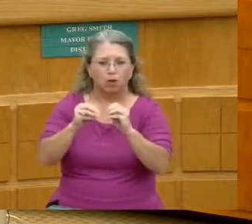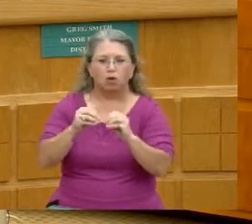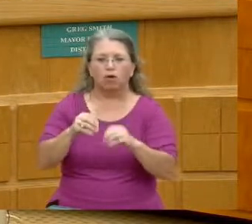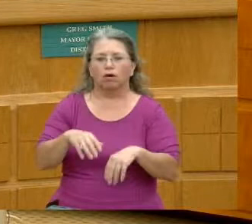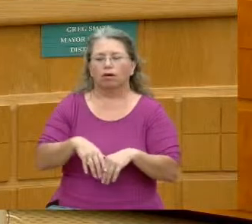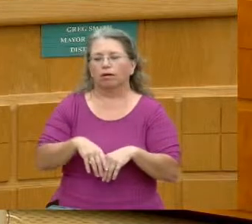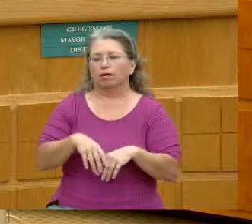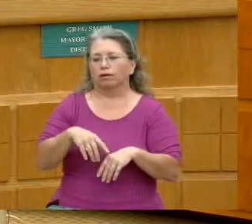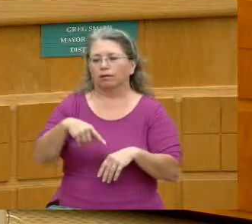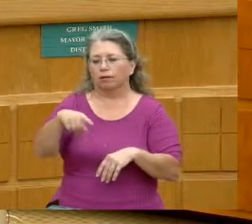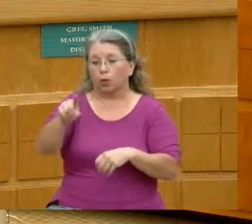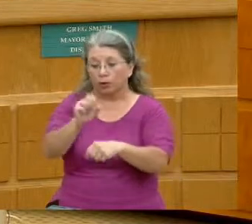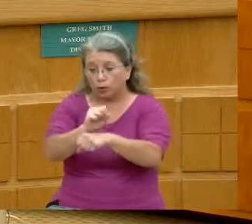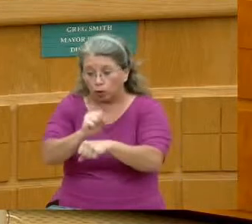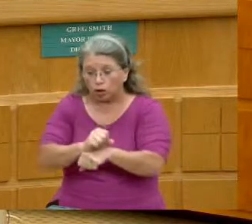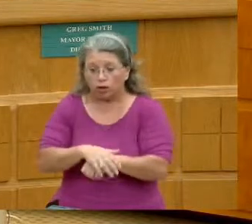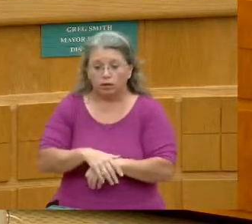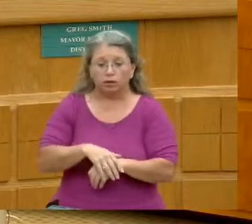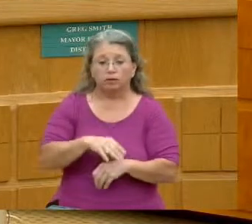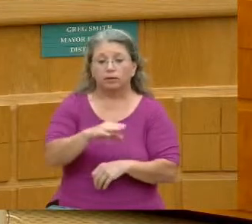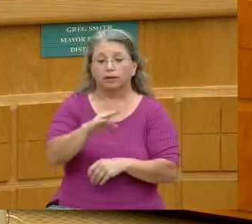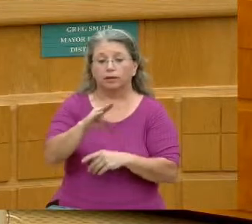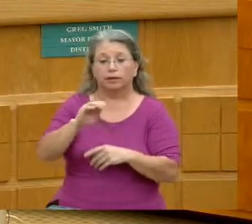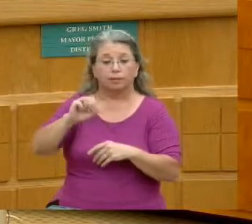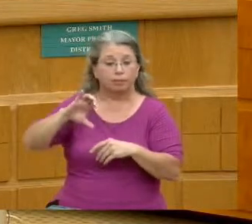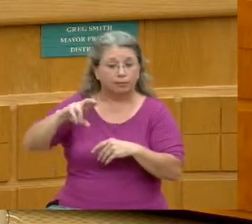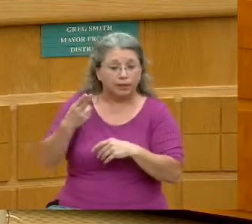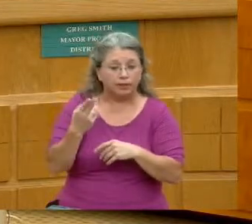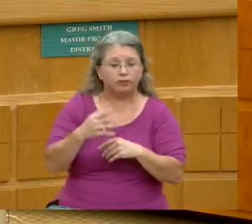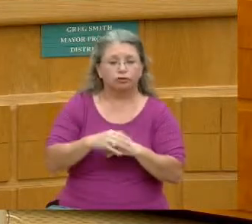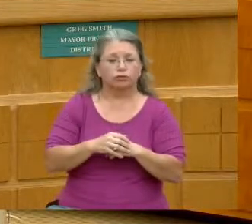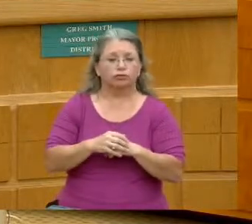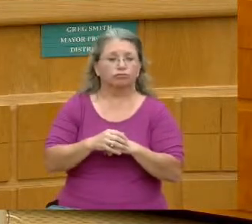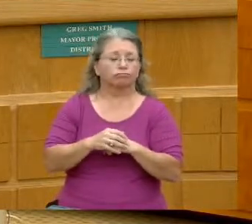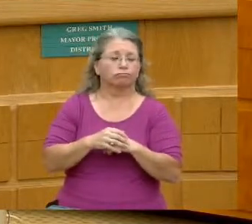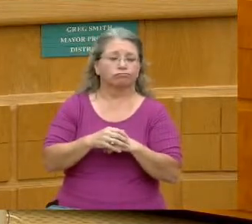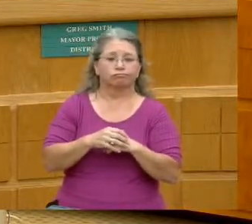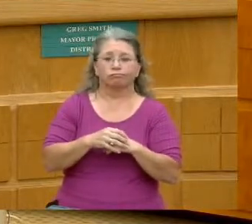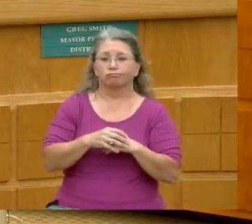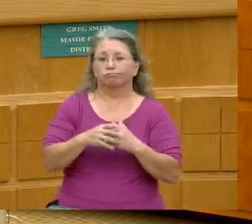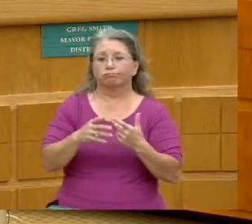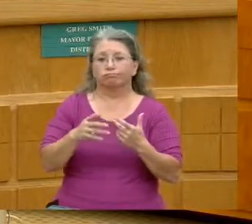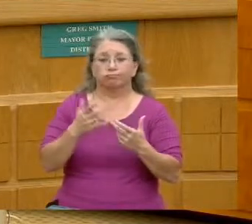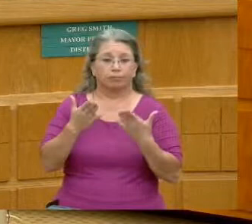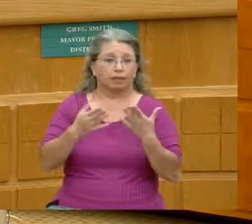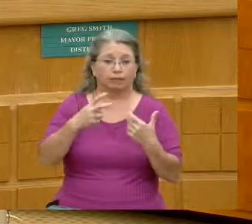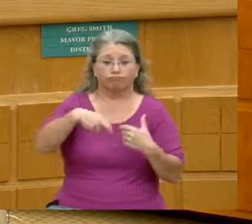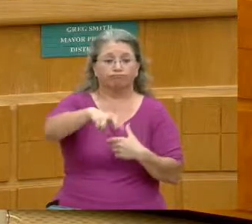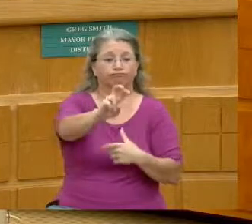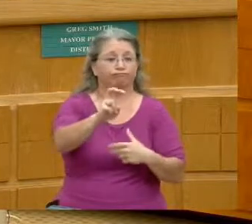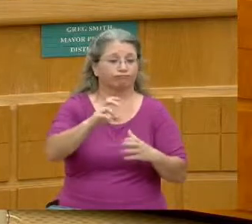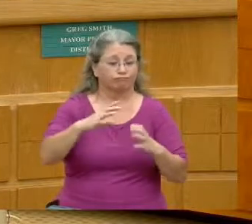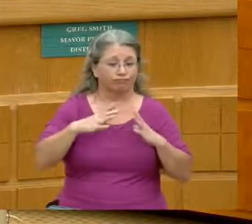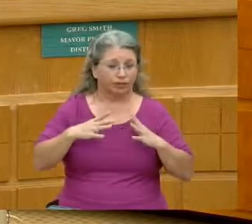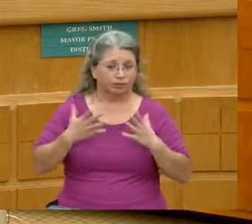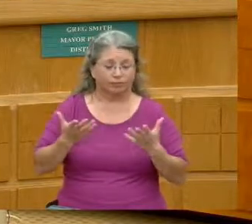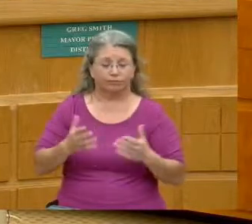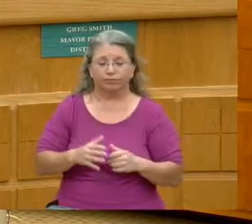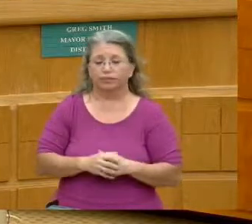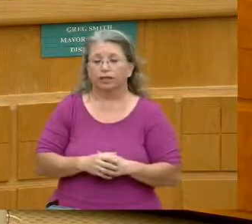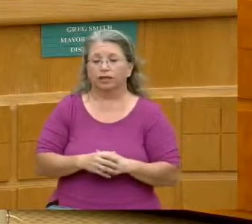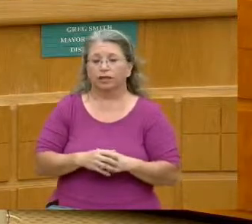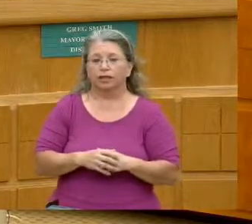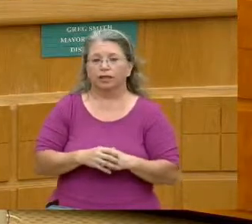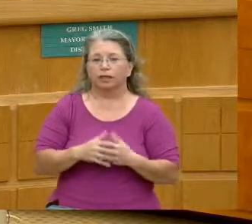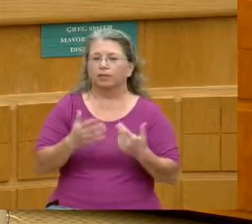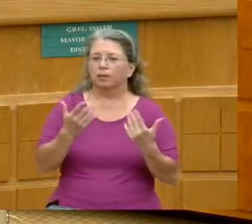beach. That distance traveled is increasing overall, but we have a localized decrease since Memorial Day weekend. Just wait for the